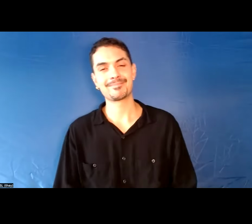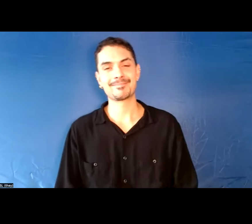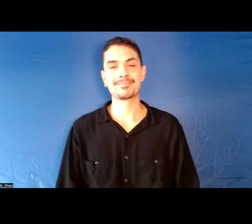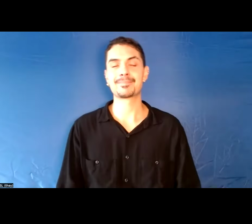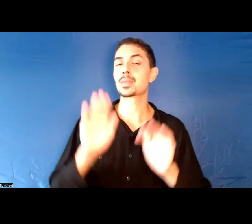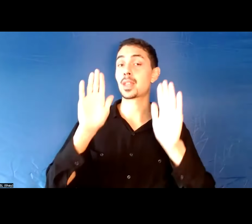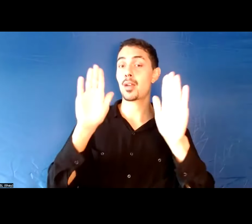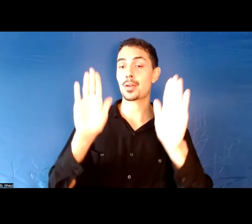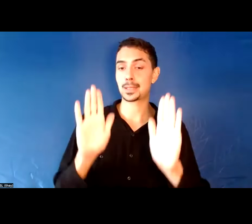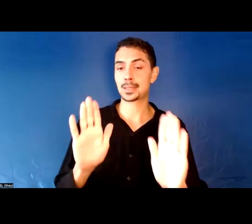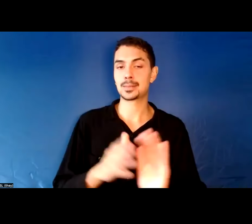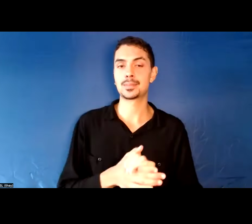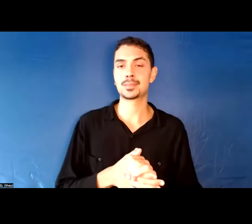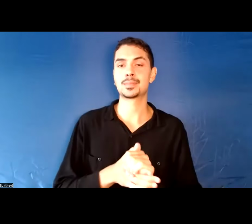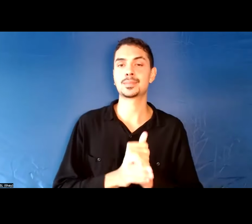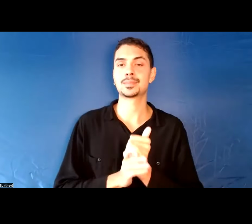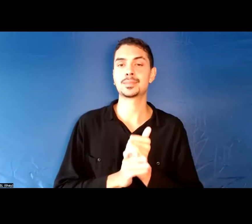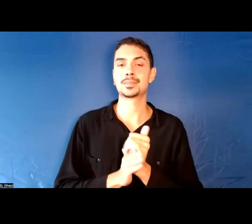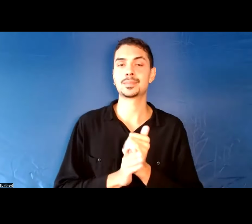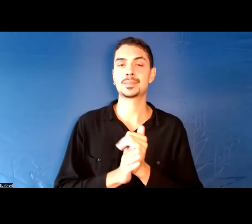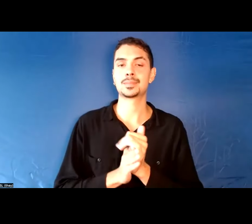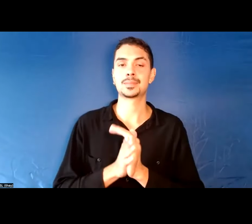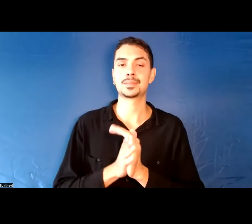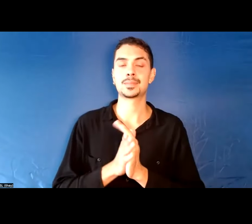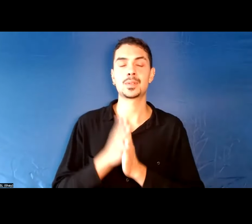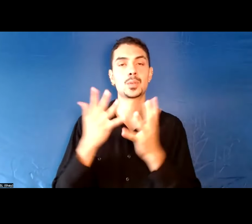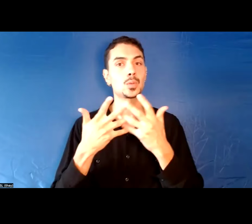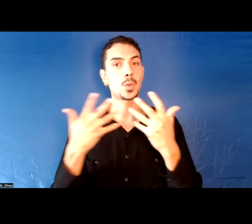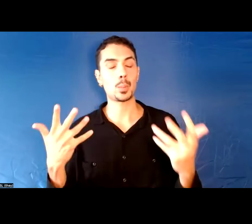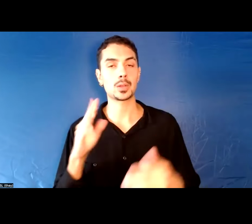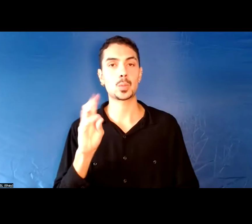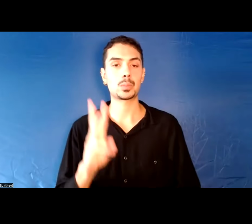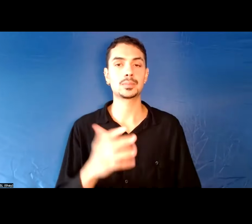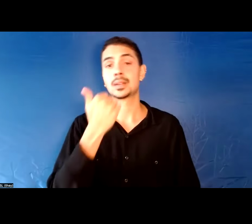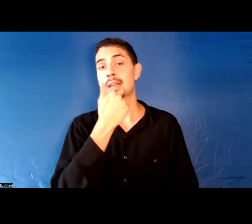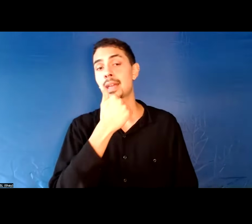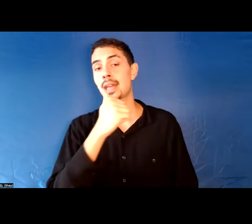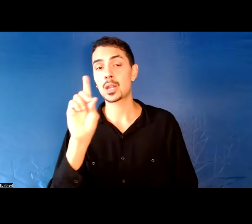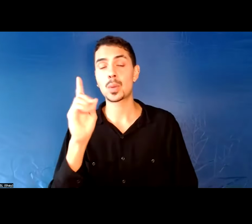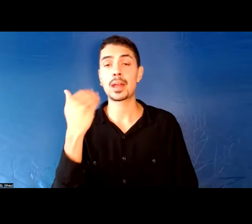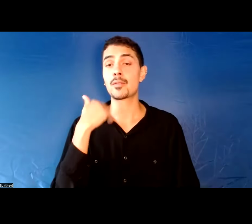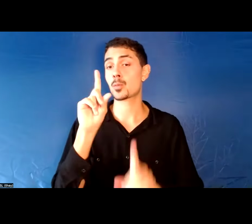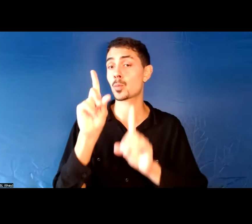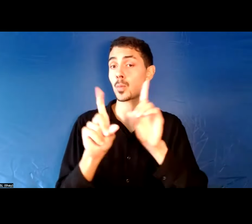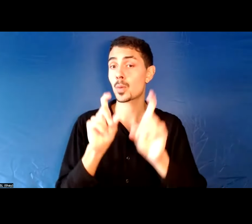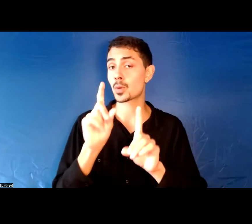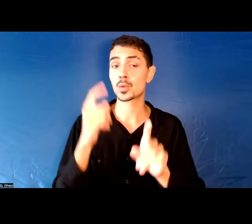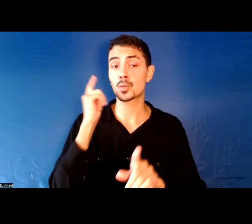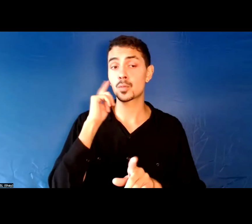Awesome. Thank you so much. Does anybody have any questions? Does anybody?